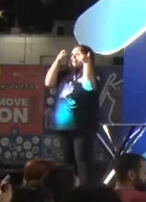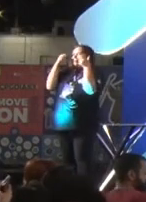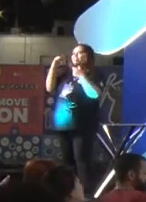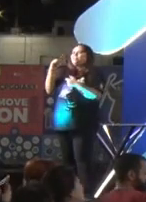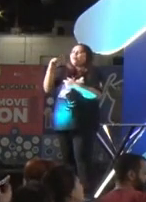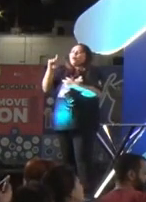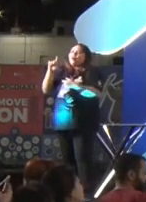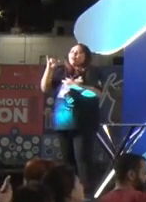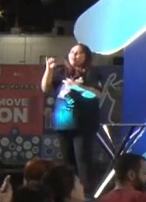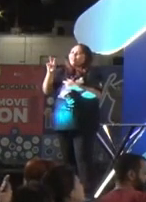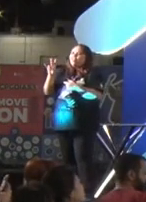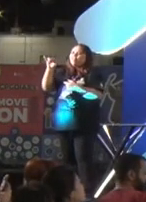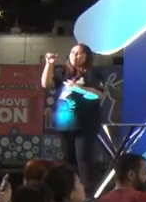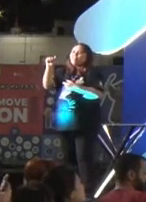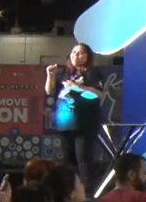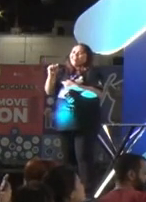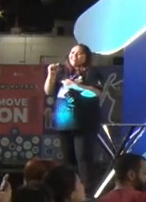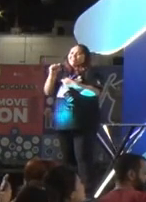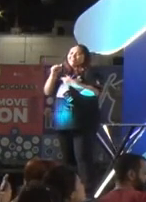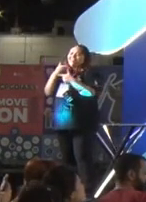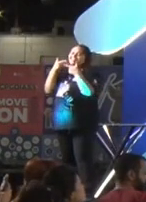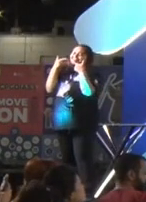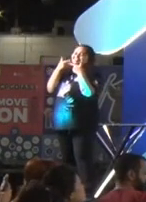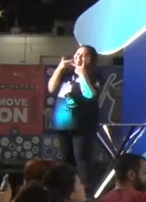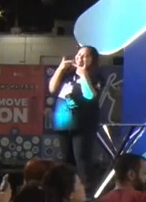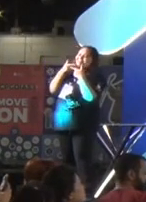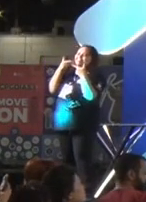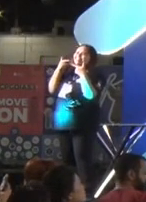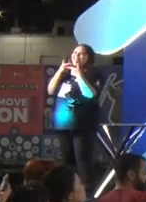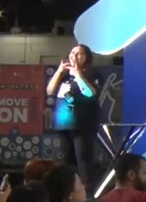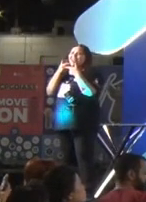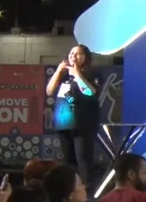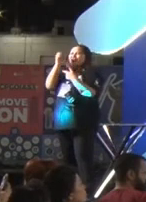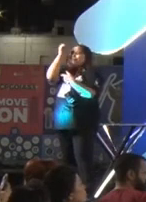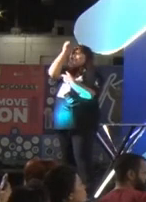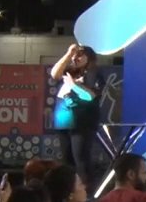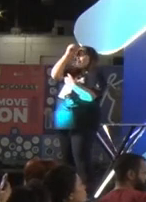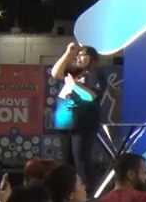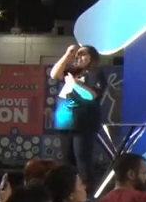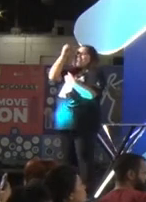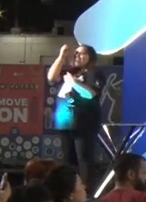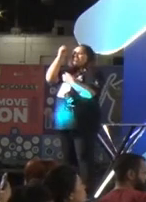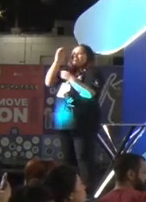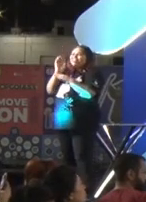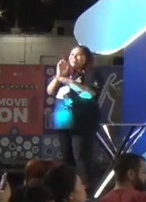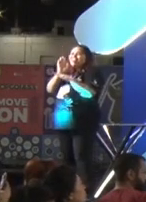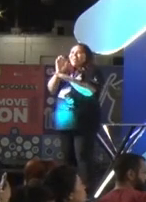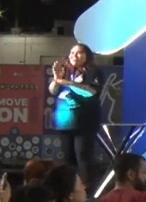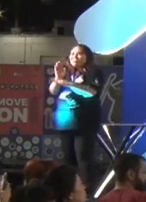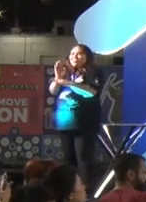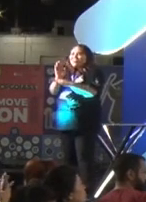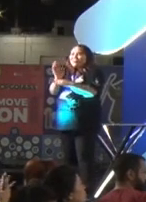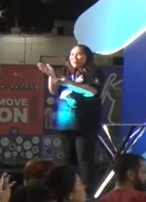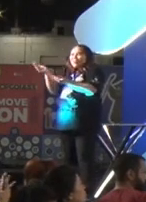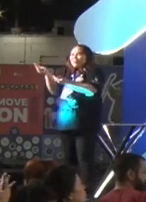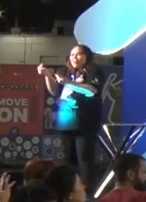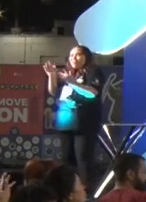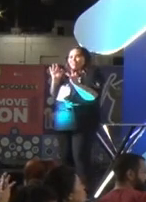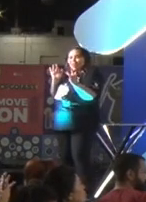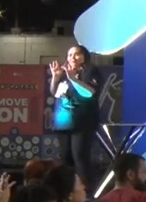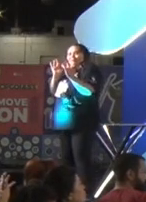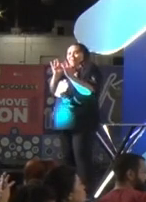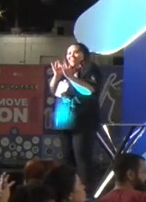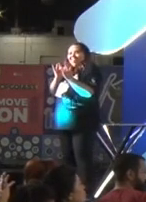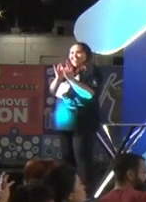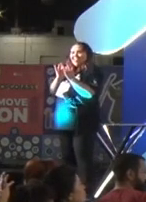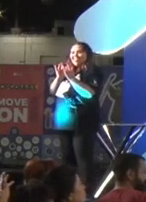funny, madcap story that helps young minds to connect with climate science. The